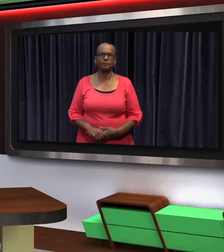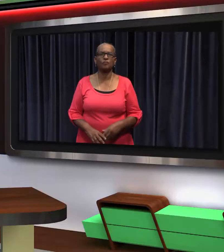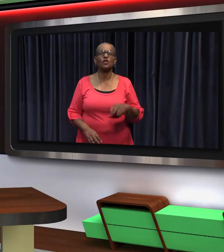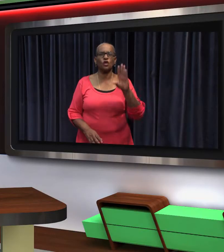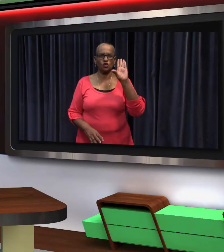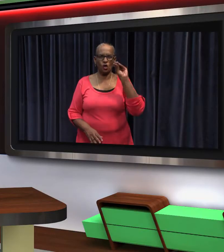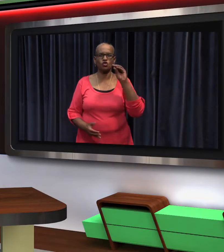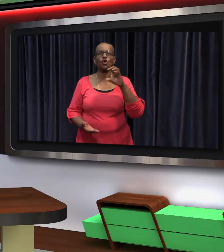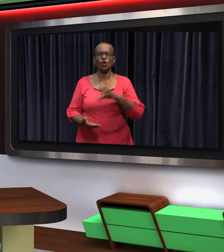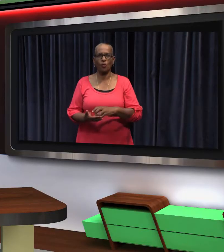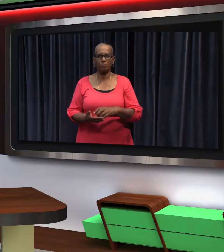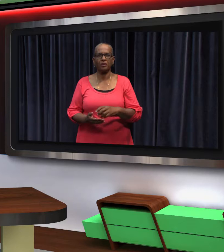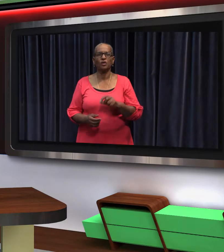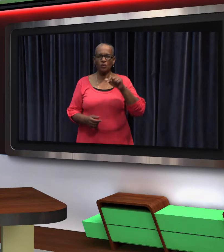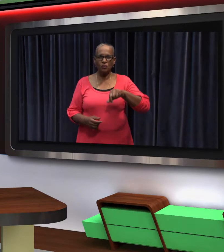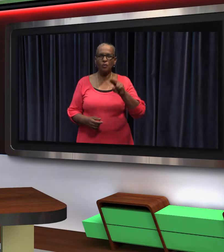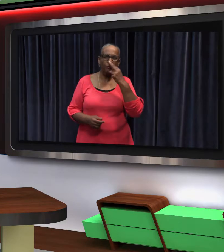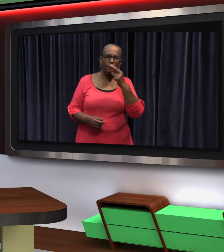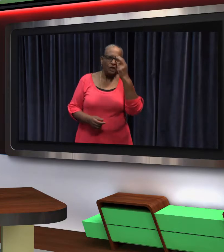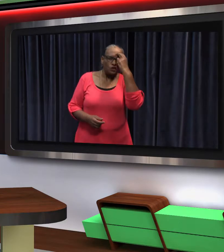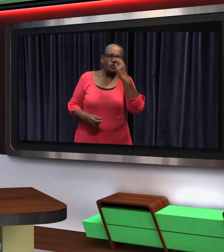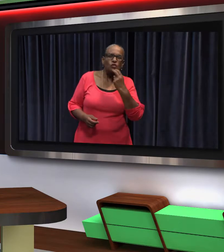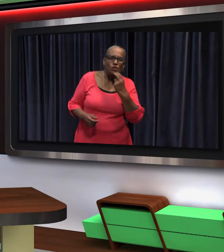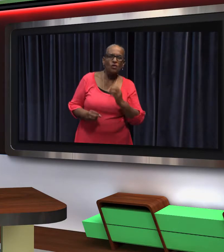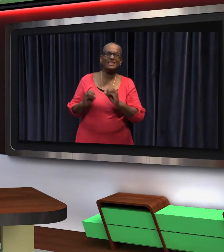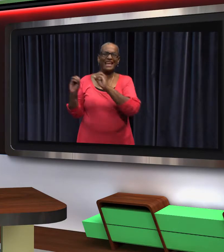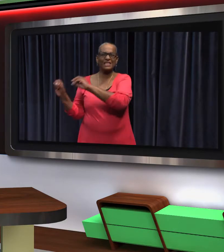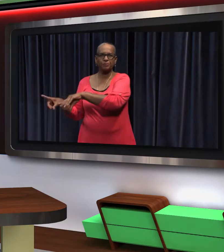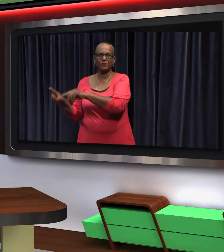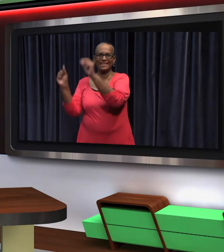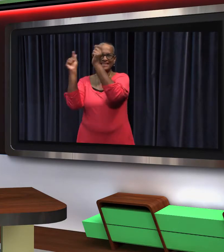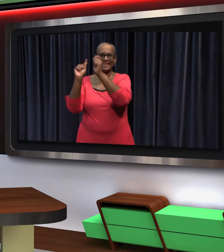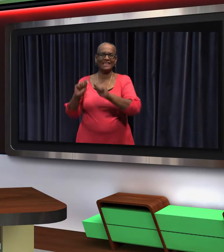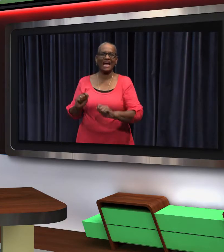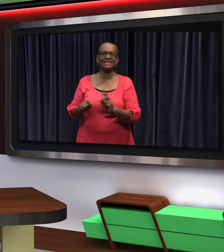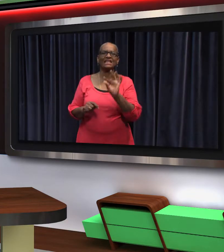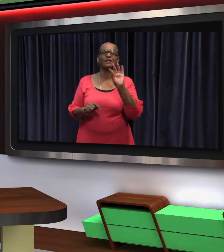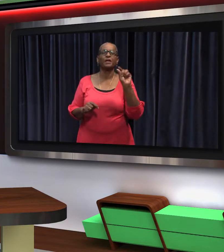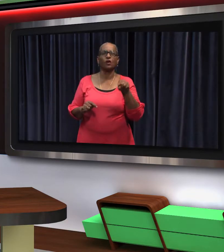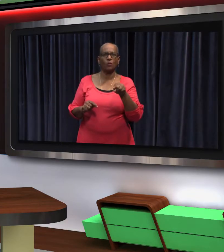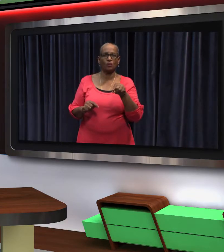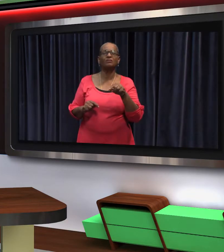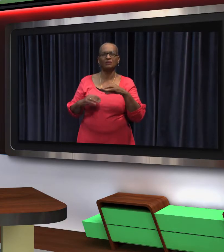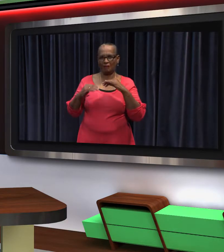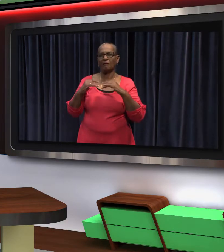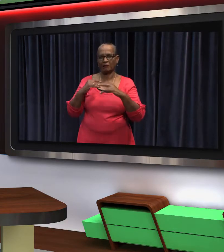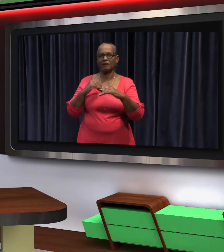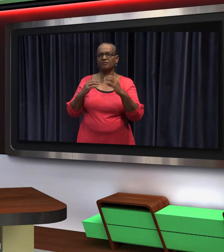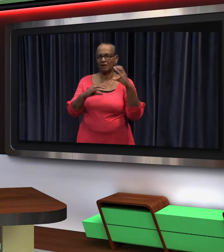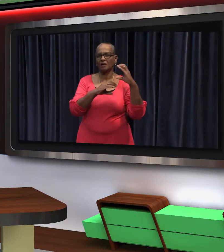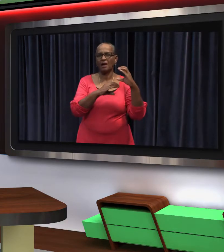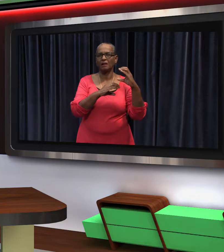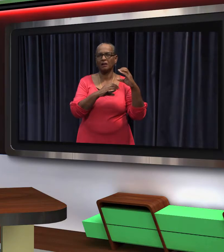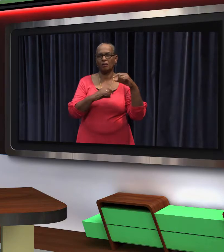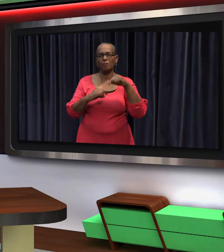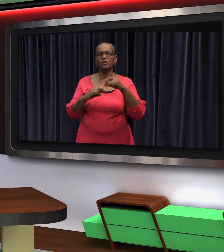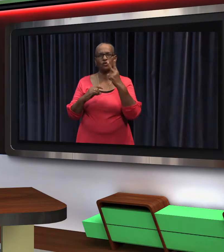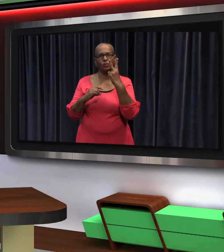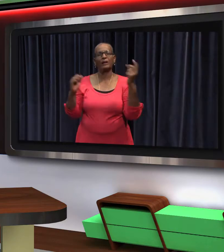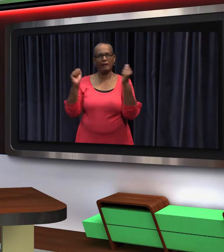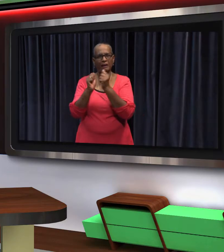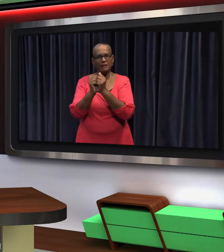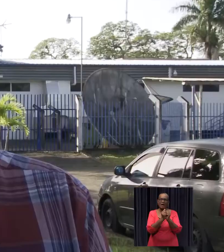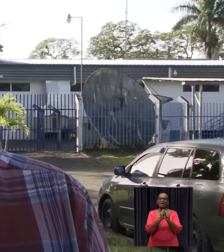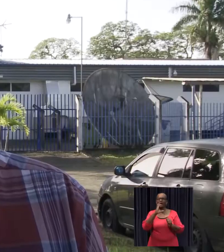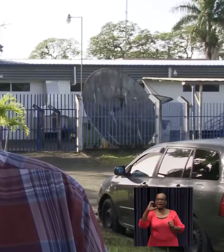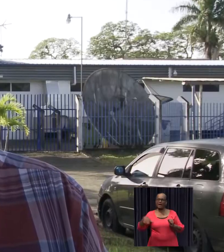The Dachshund Club makes a serious attempt again to export to Trinidad and Tobago. According to the rules of the CARICOM, the Dachshund Club